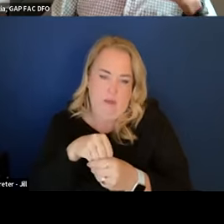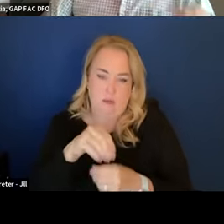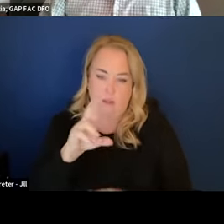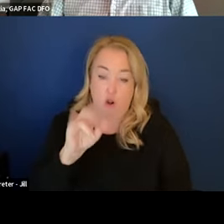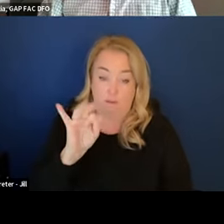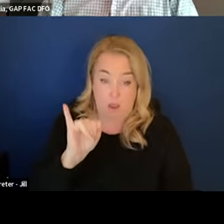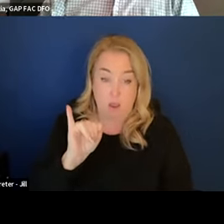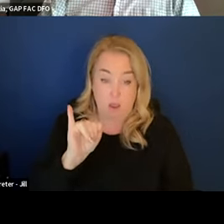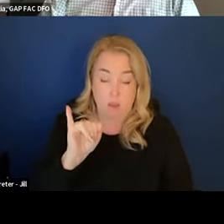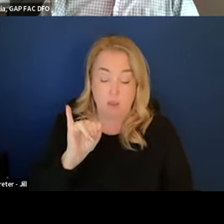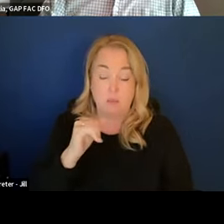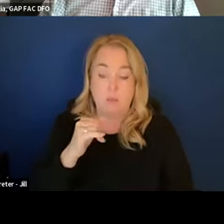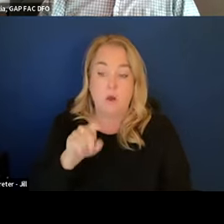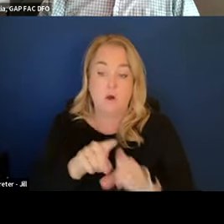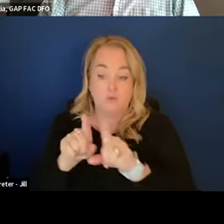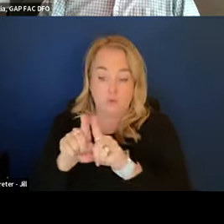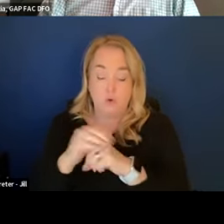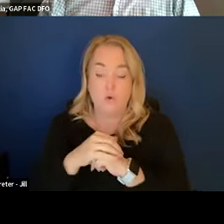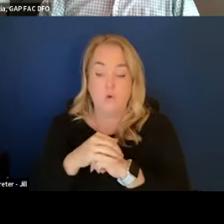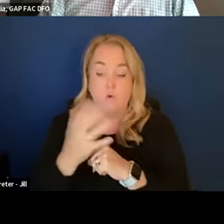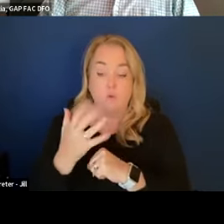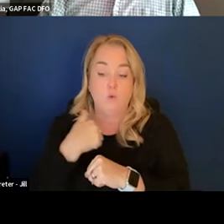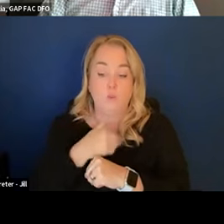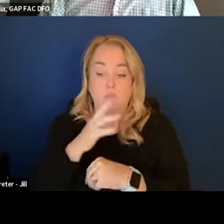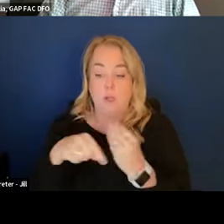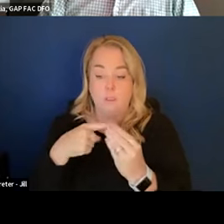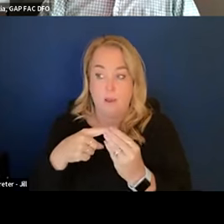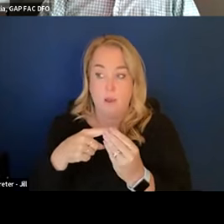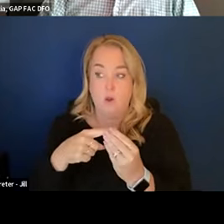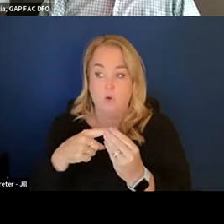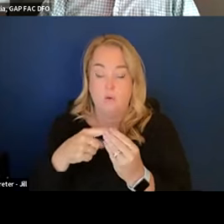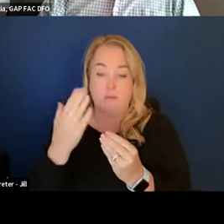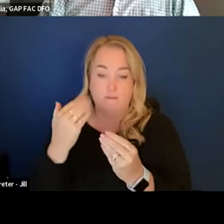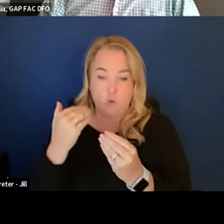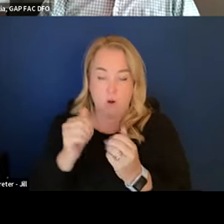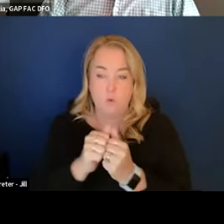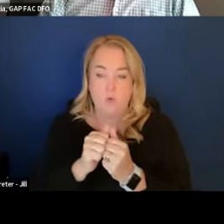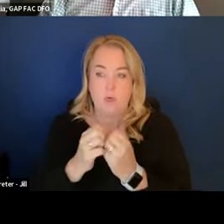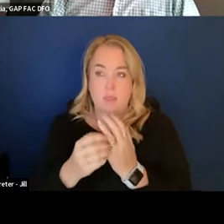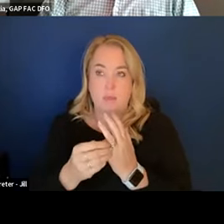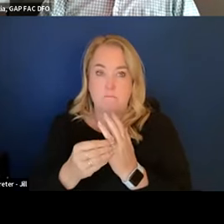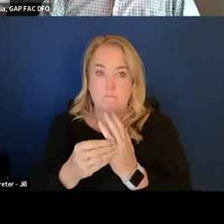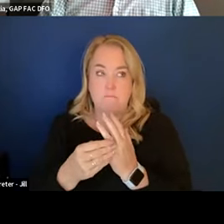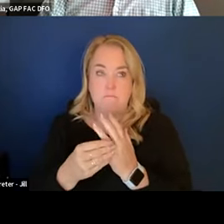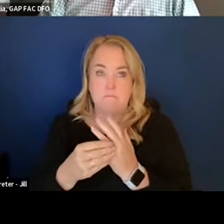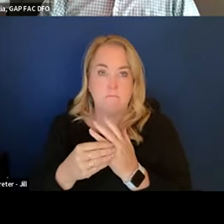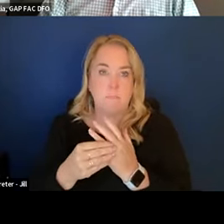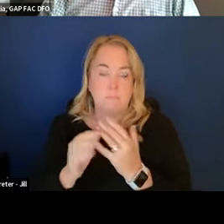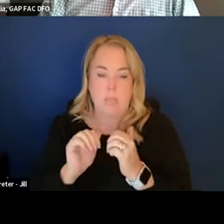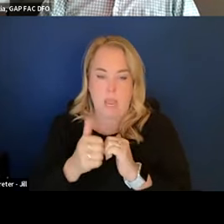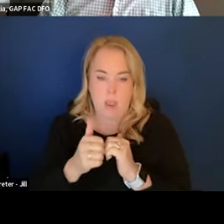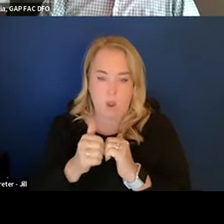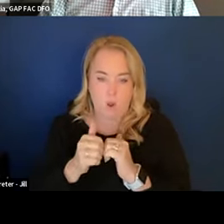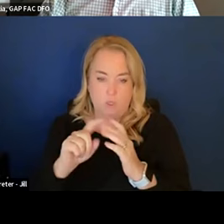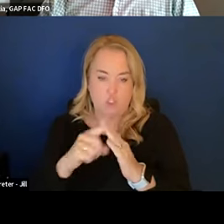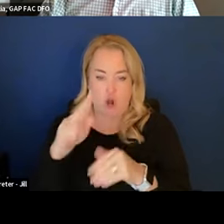Mm-hmm. But I think I would also go back to what we talked about at the earlier is how would the startup